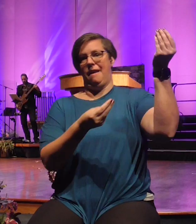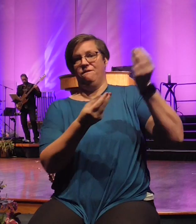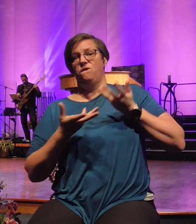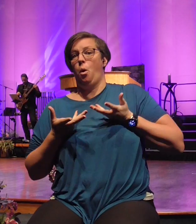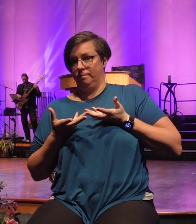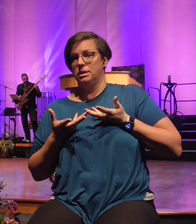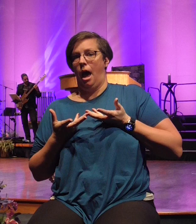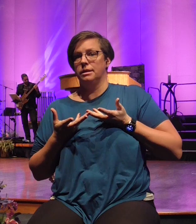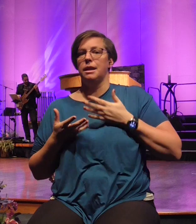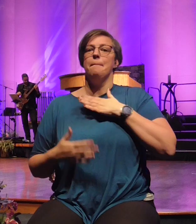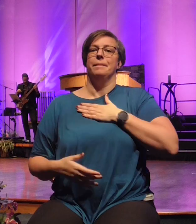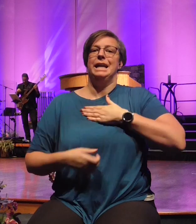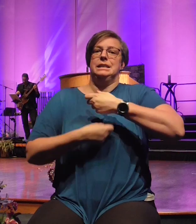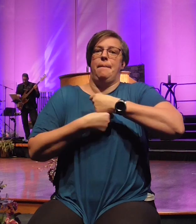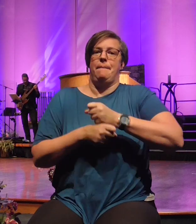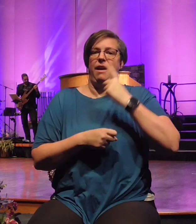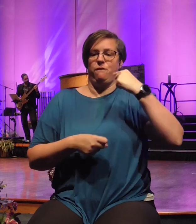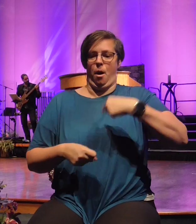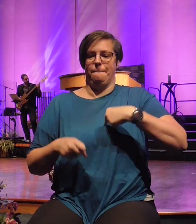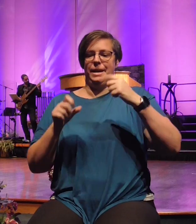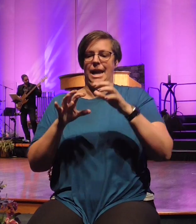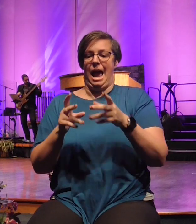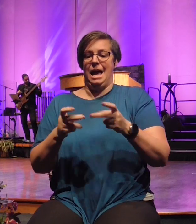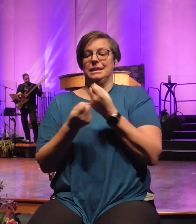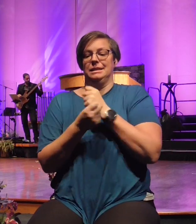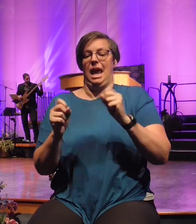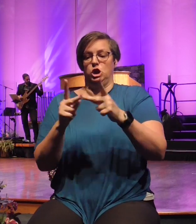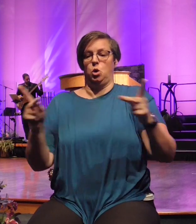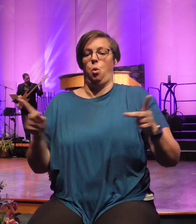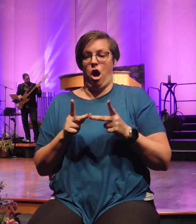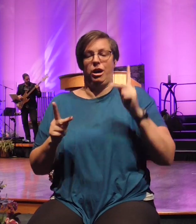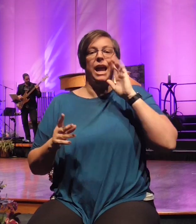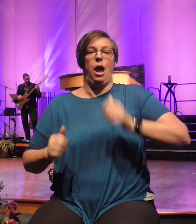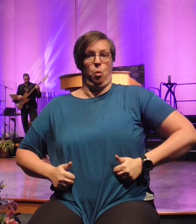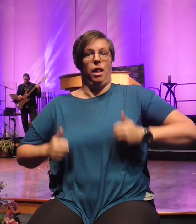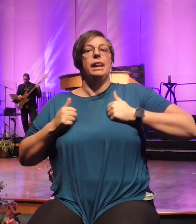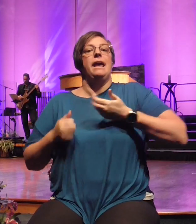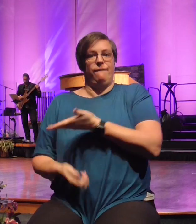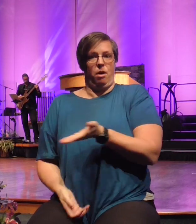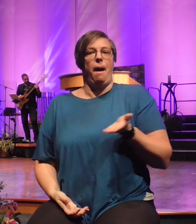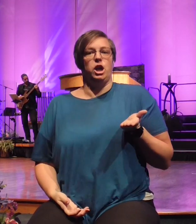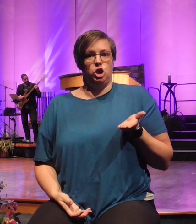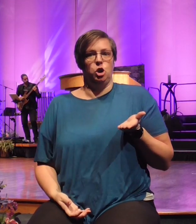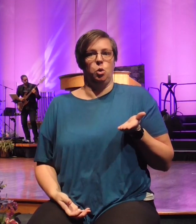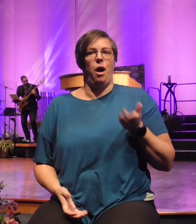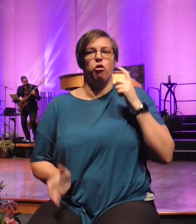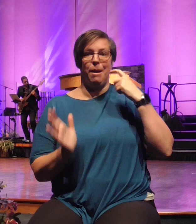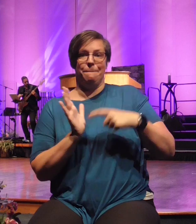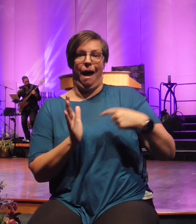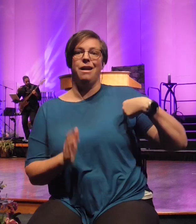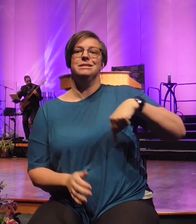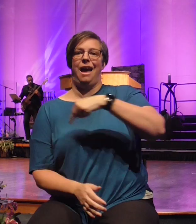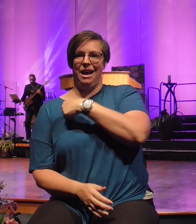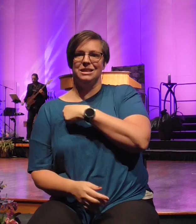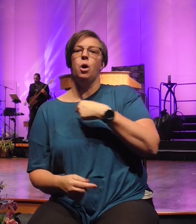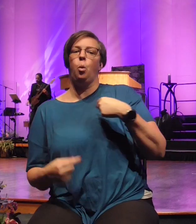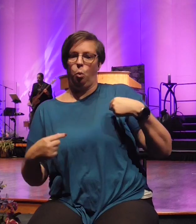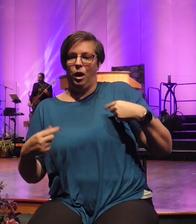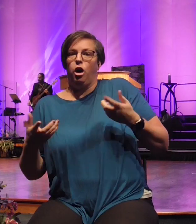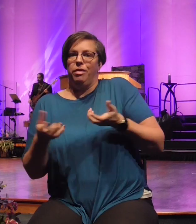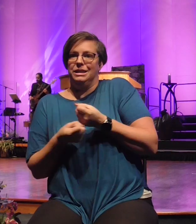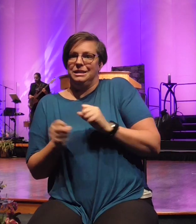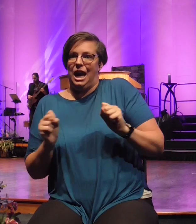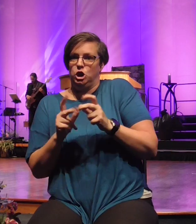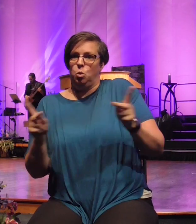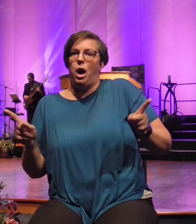please make for me a sanctuary and I'll dwell among you. May this remind us, we are the sanctuary where God